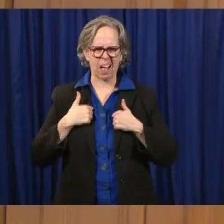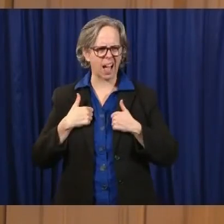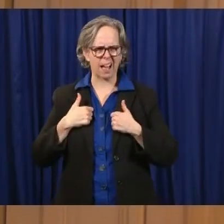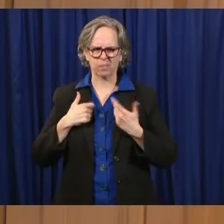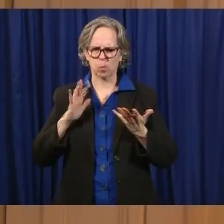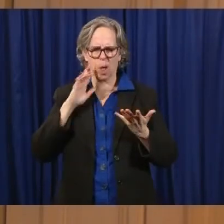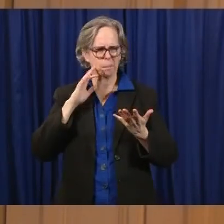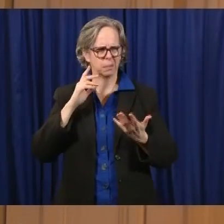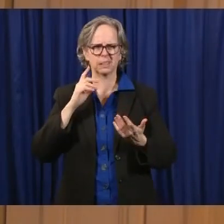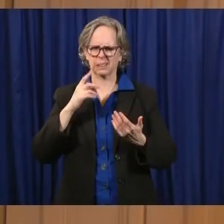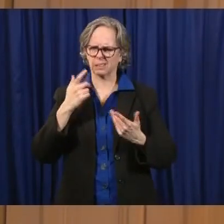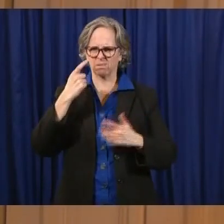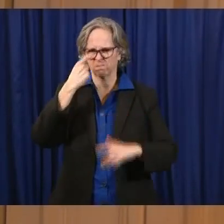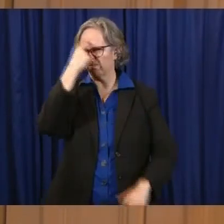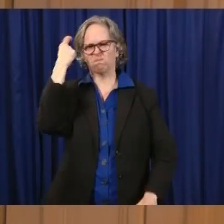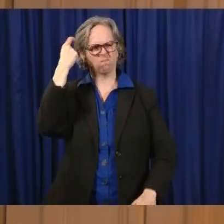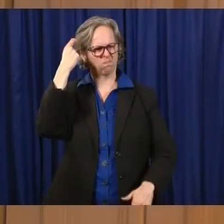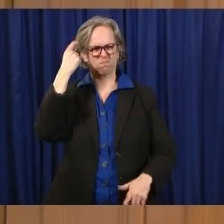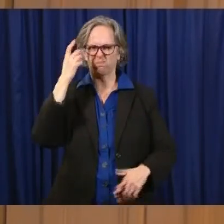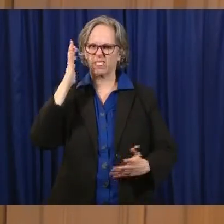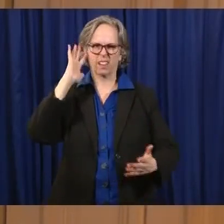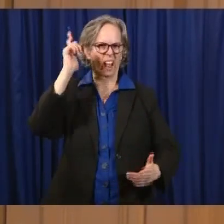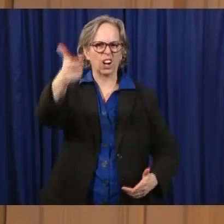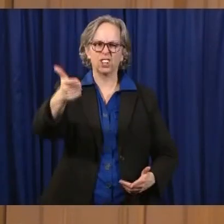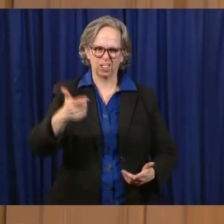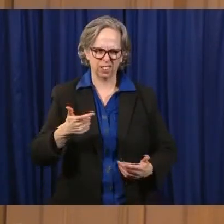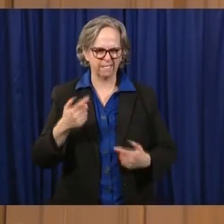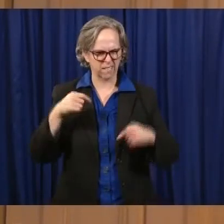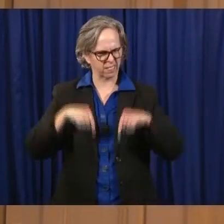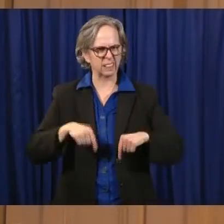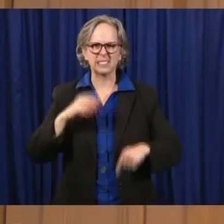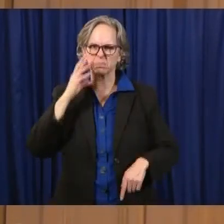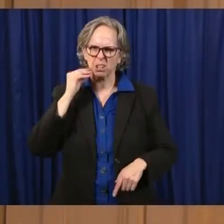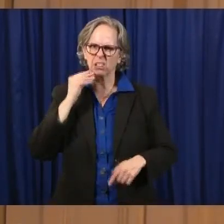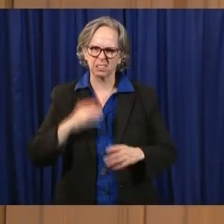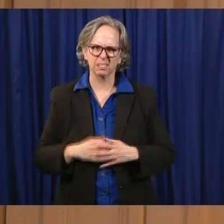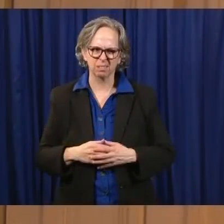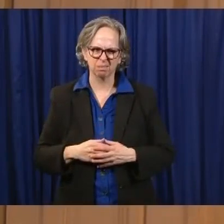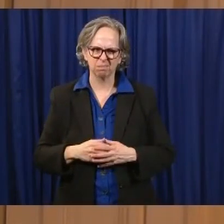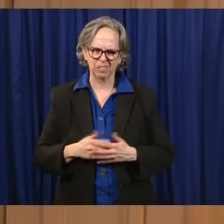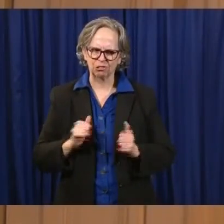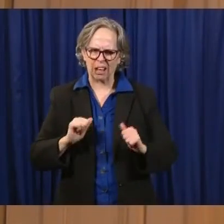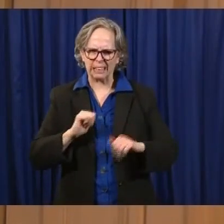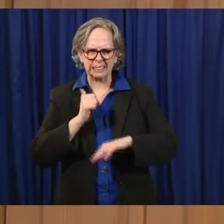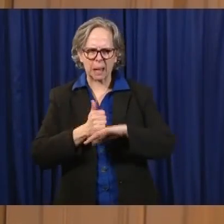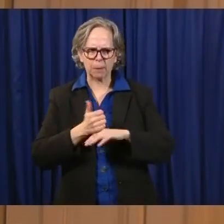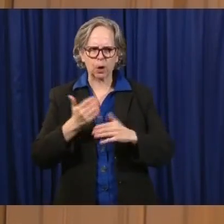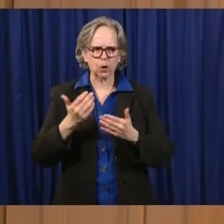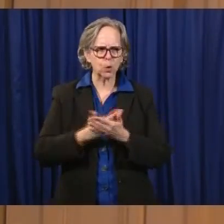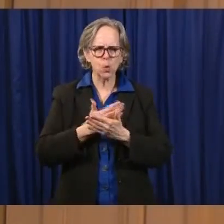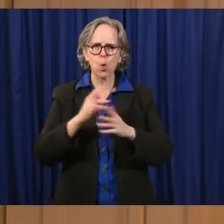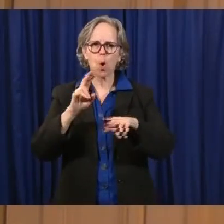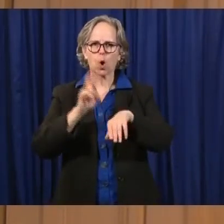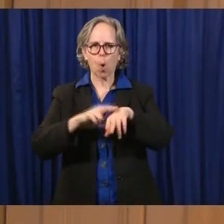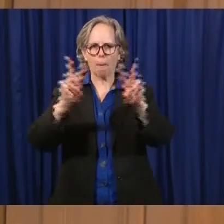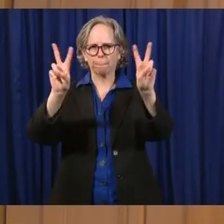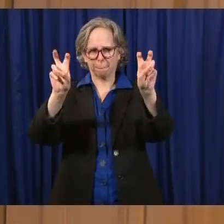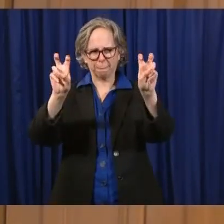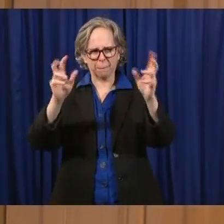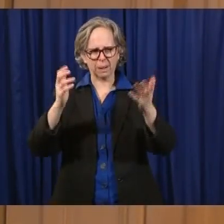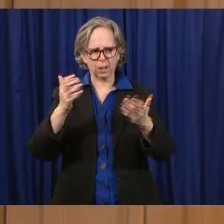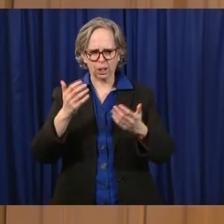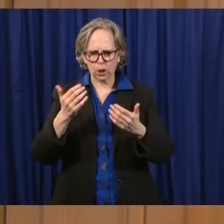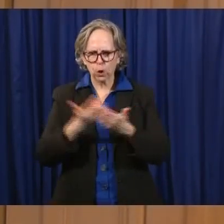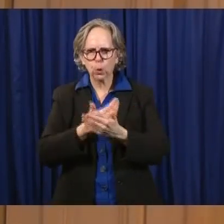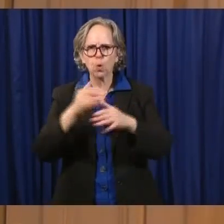we're all trying to do it in a way that creates a new normal and routines and doesn't cause fear. But of